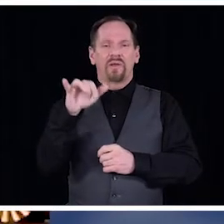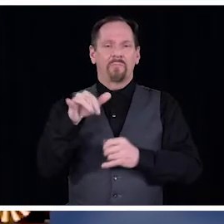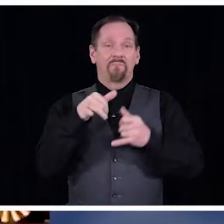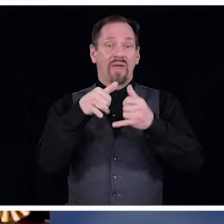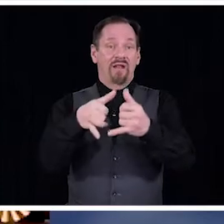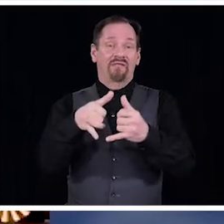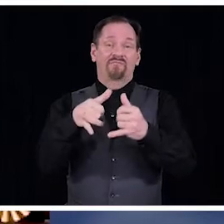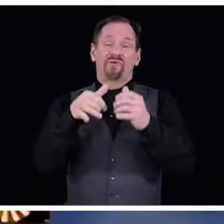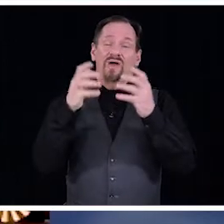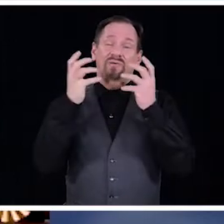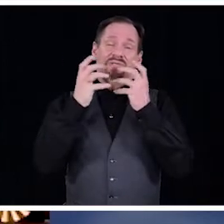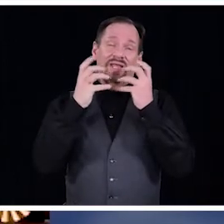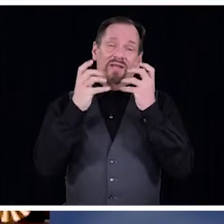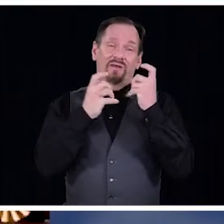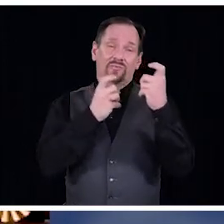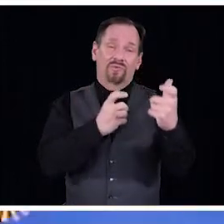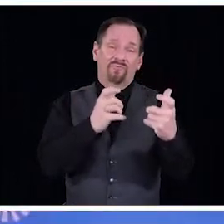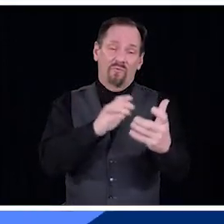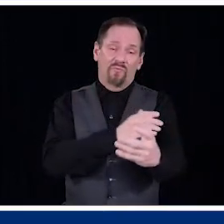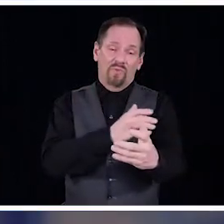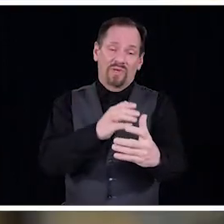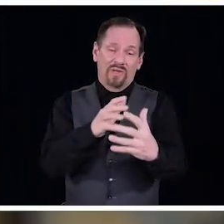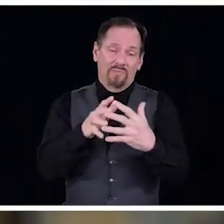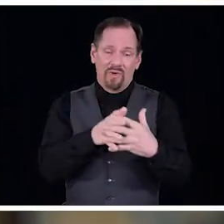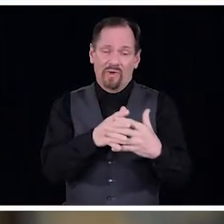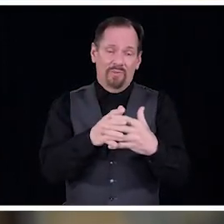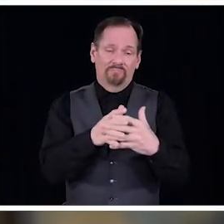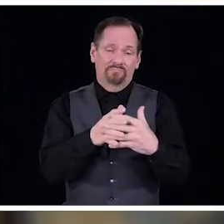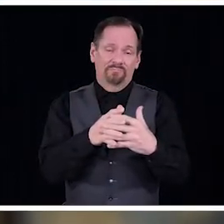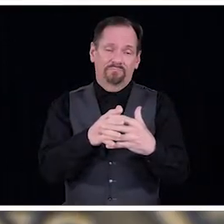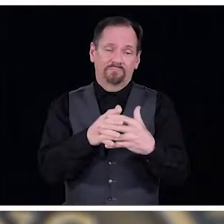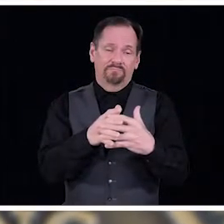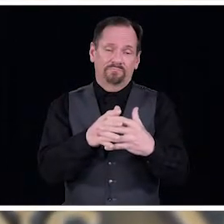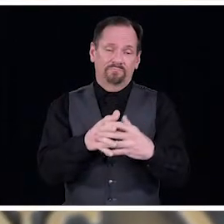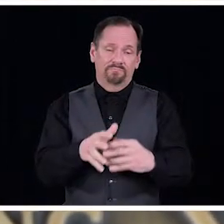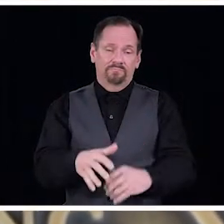Contributions to Music in America.